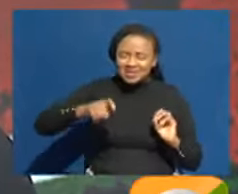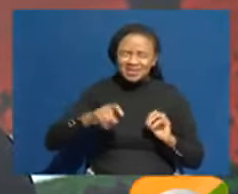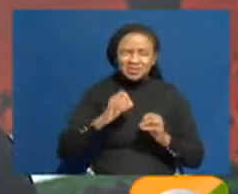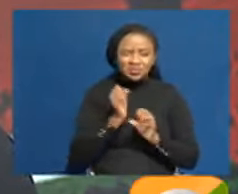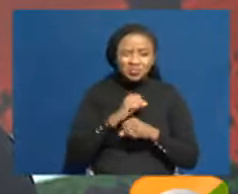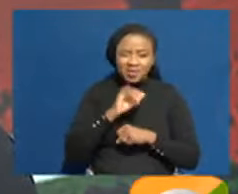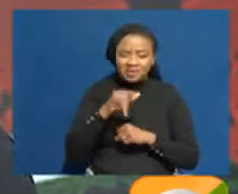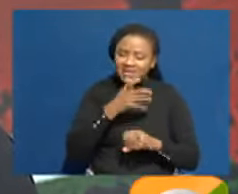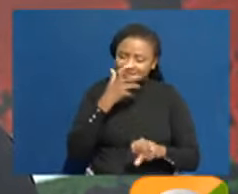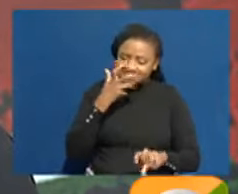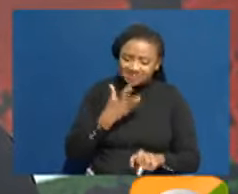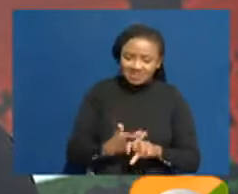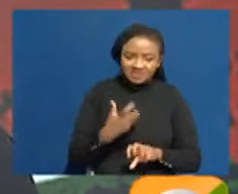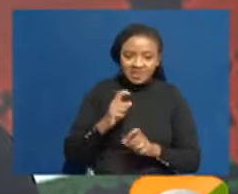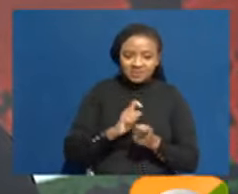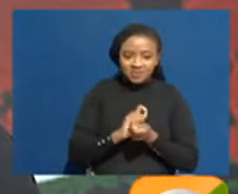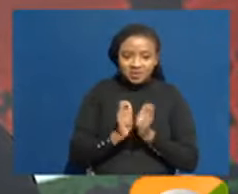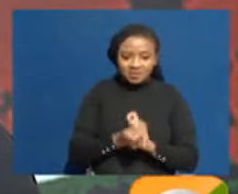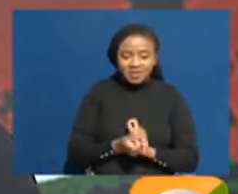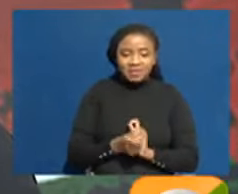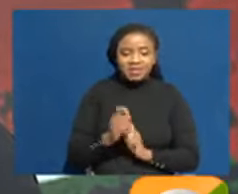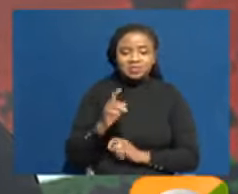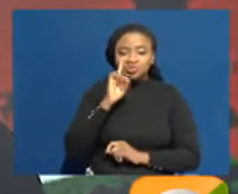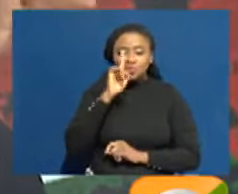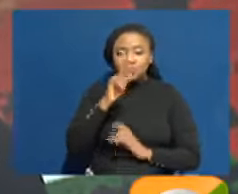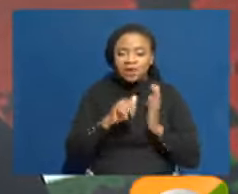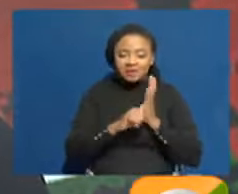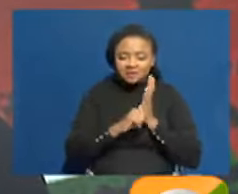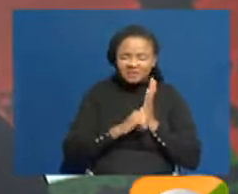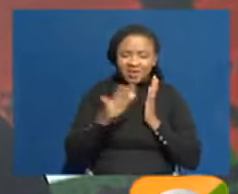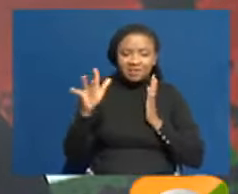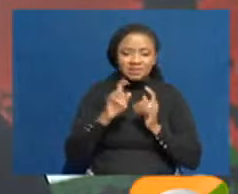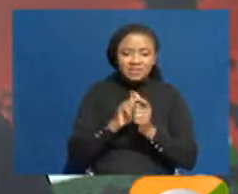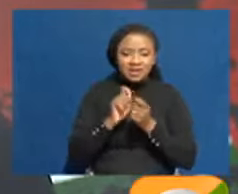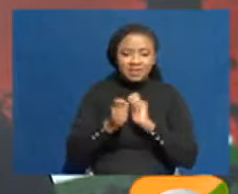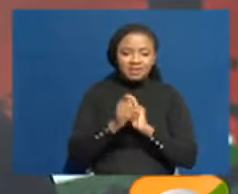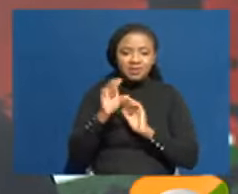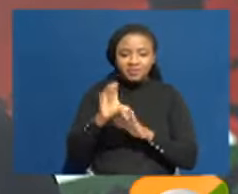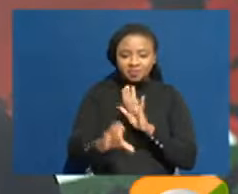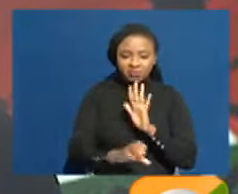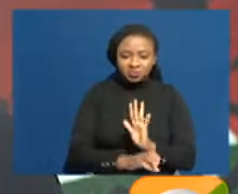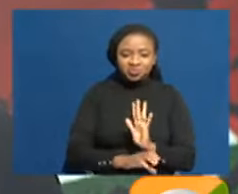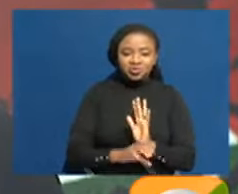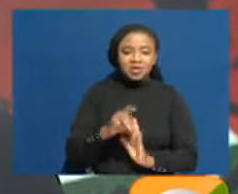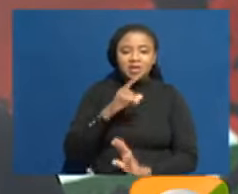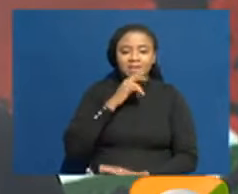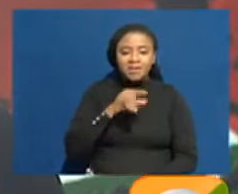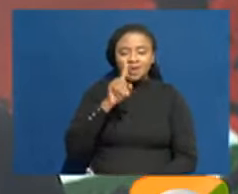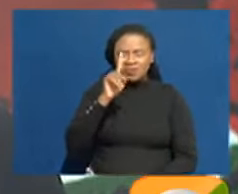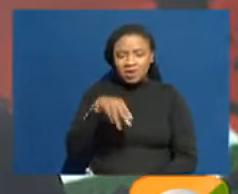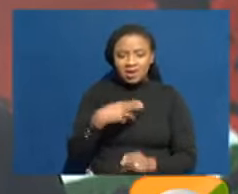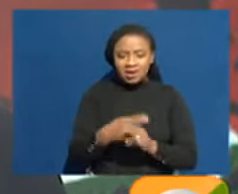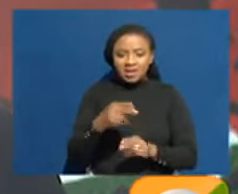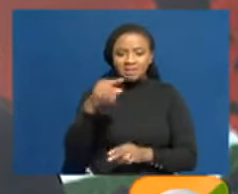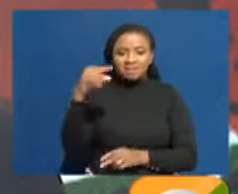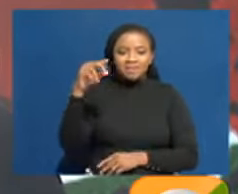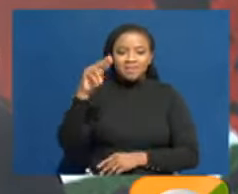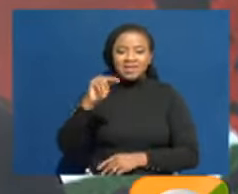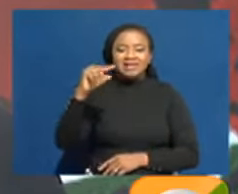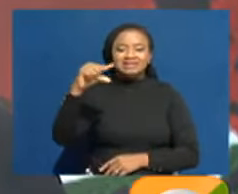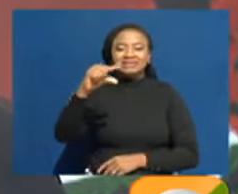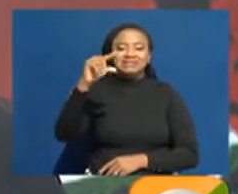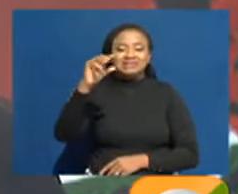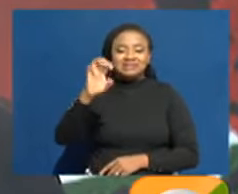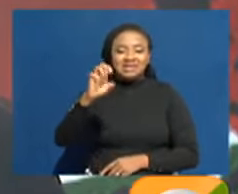difficult for amendments. So one of the famous amendments of the old constitution was a man called Ngei. Ngei was a minister, a good